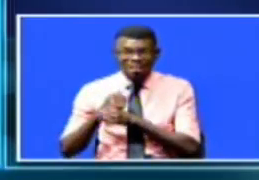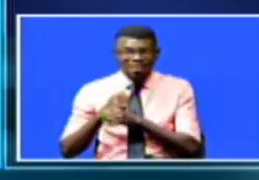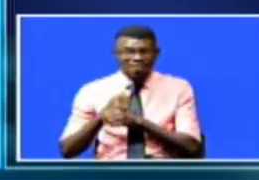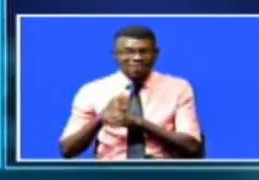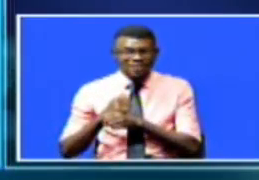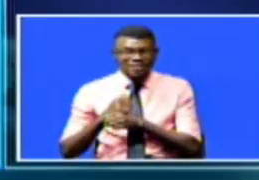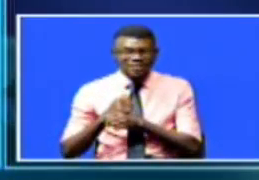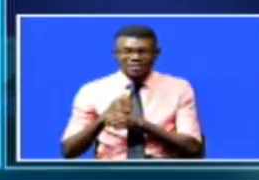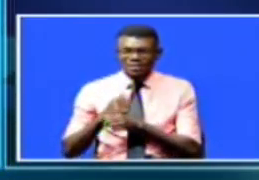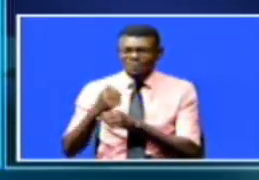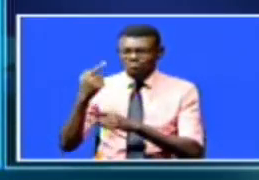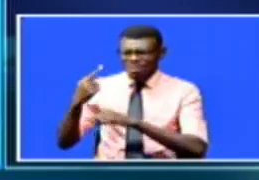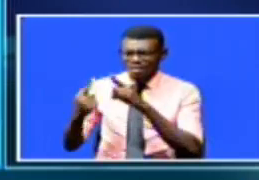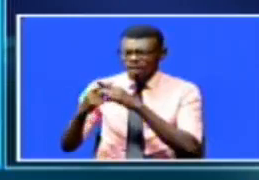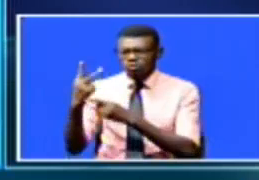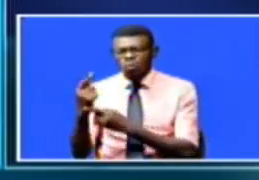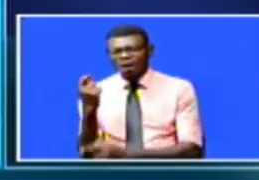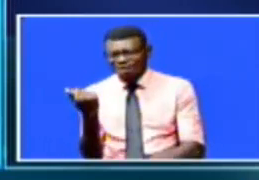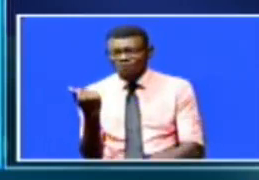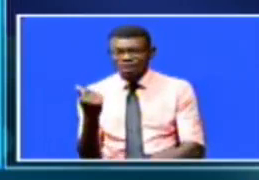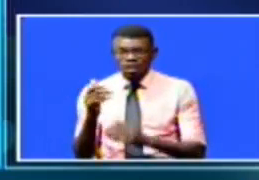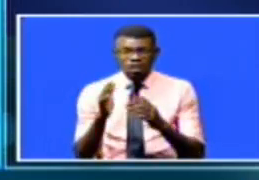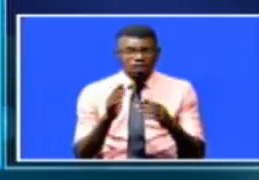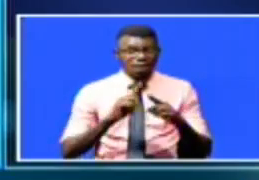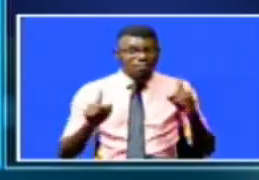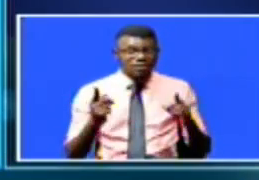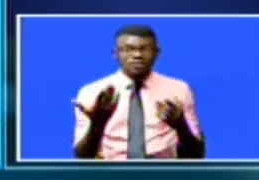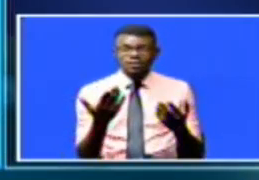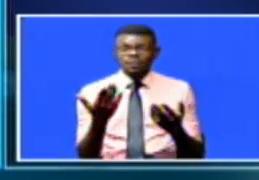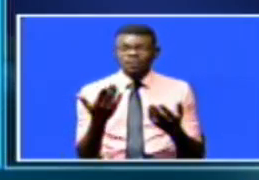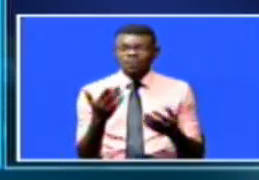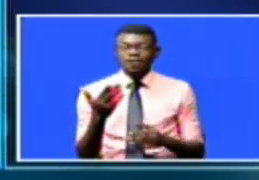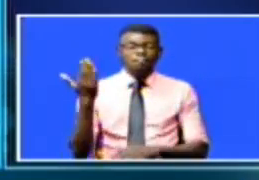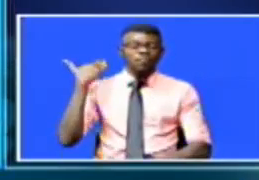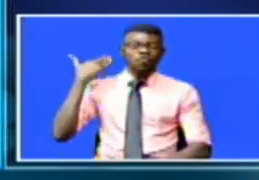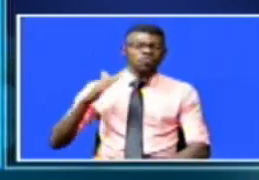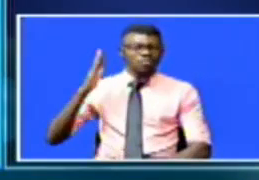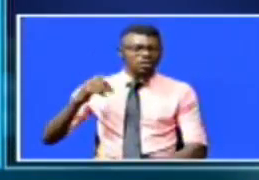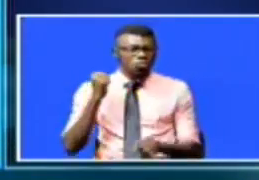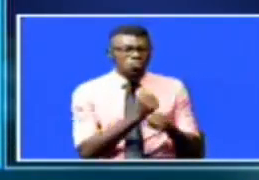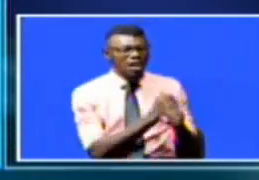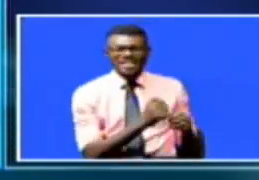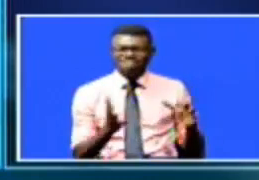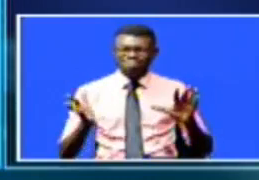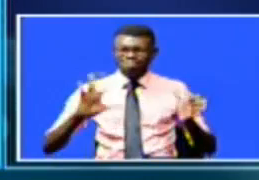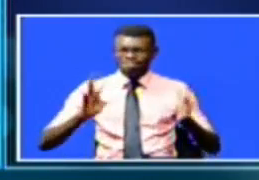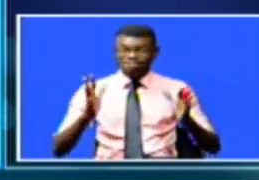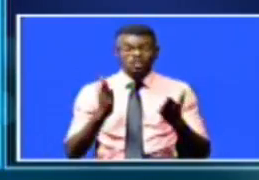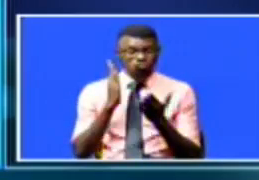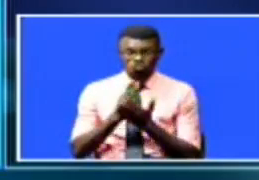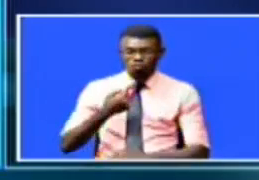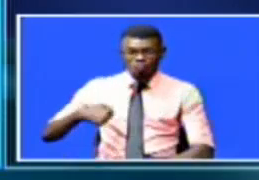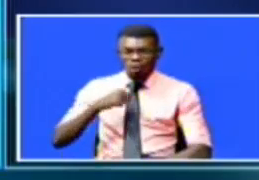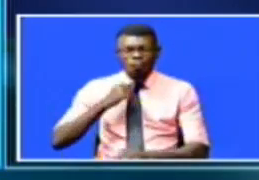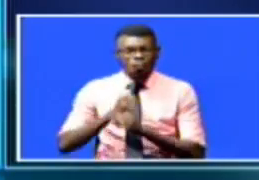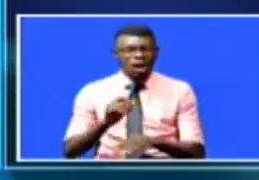in a period of about 2.5 years versus the amount of work which was done by the previous parliament, then you will be able to see how good the job we